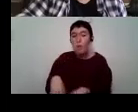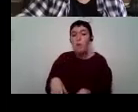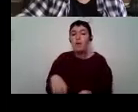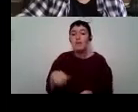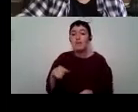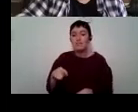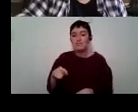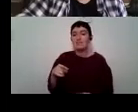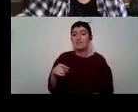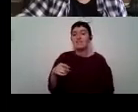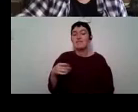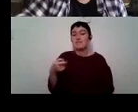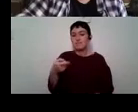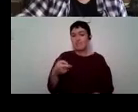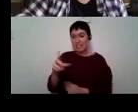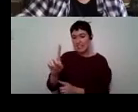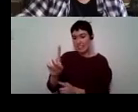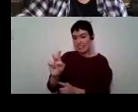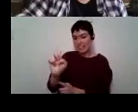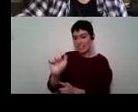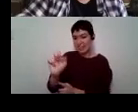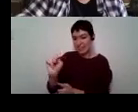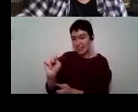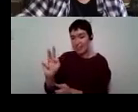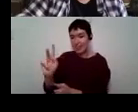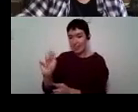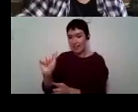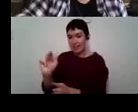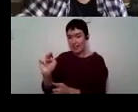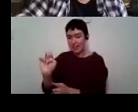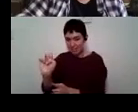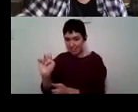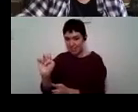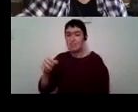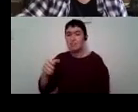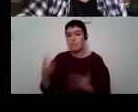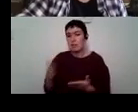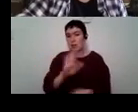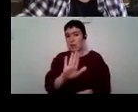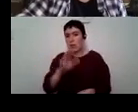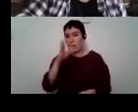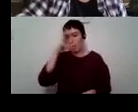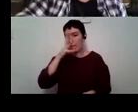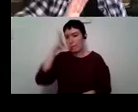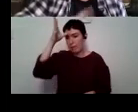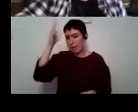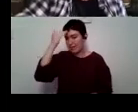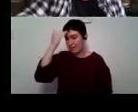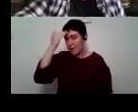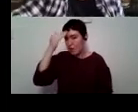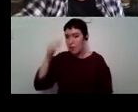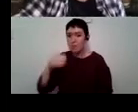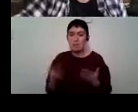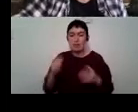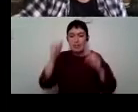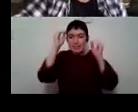Your parents may know who Dean Cain is, or, you know, he's gone through many incarnations. In the audience might be well familiar